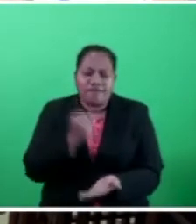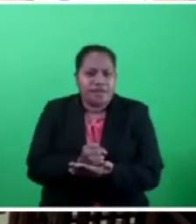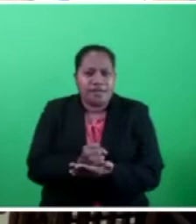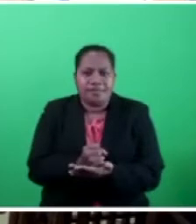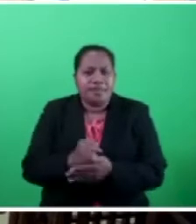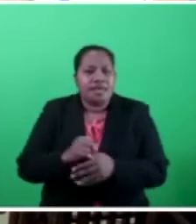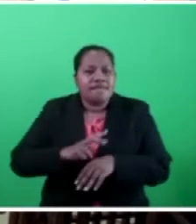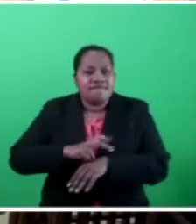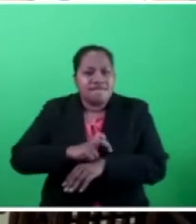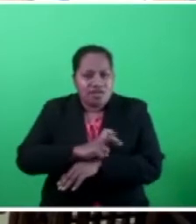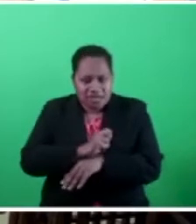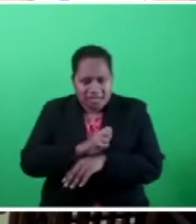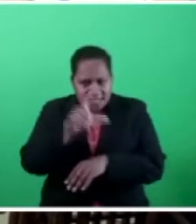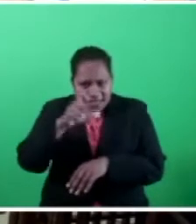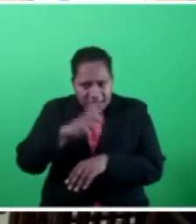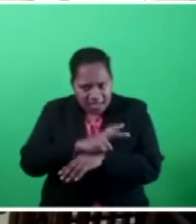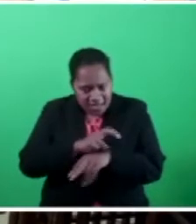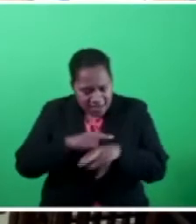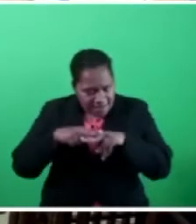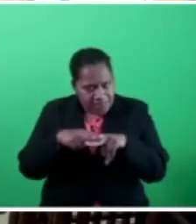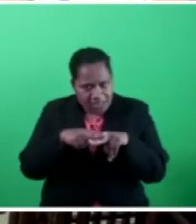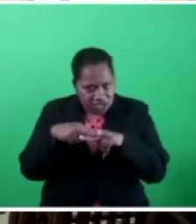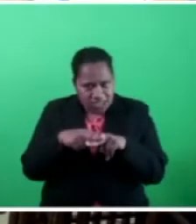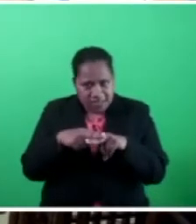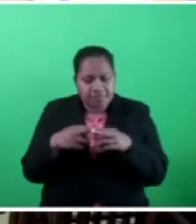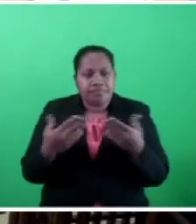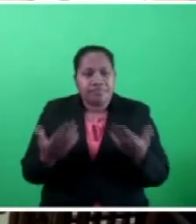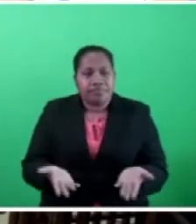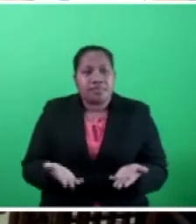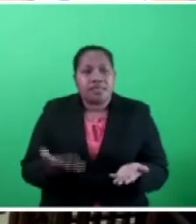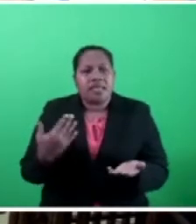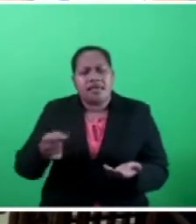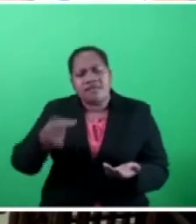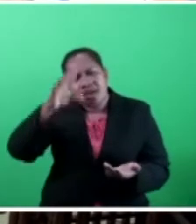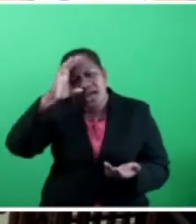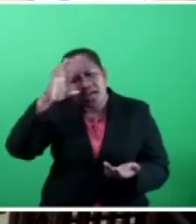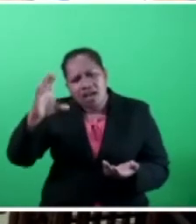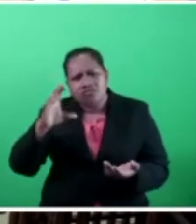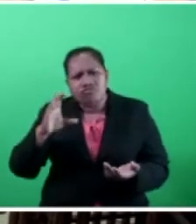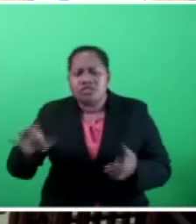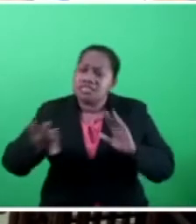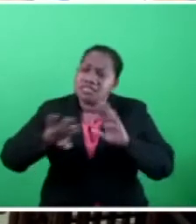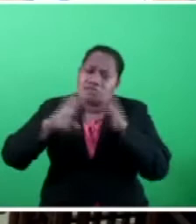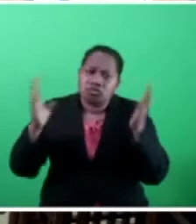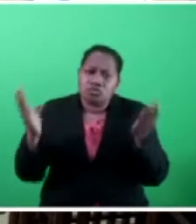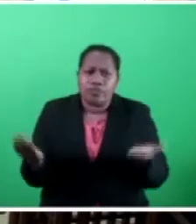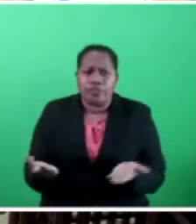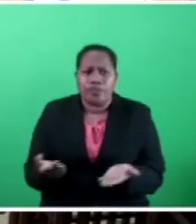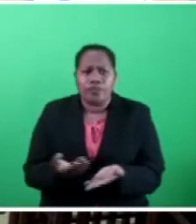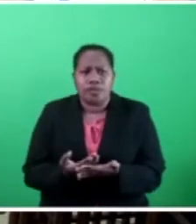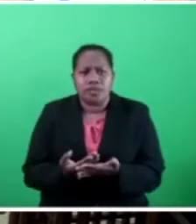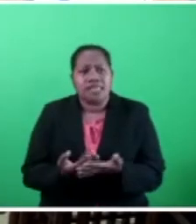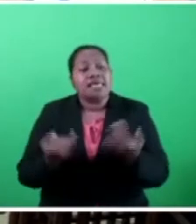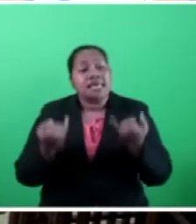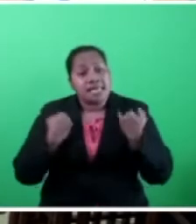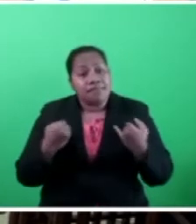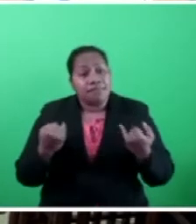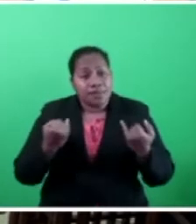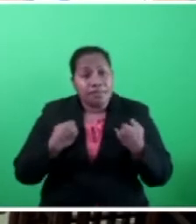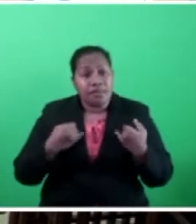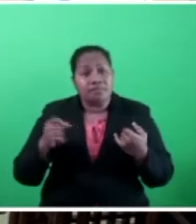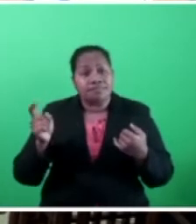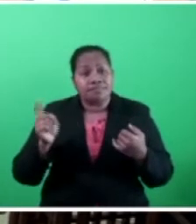Despite being recorded in 29 countries and territories around the globe, we've implemented a